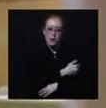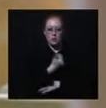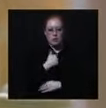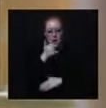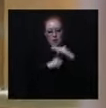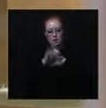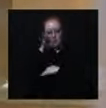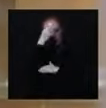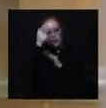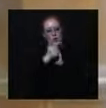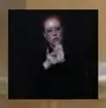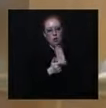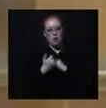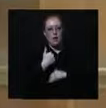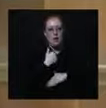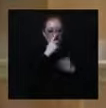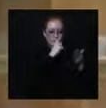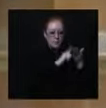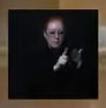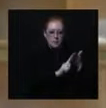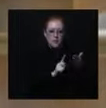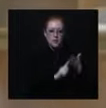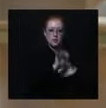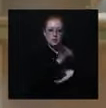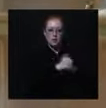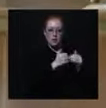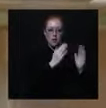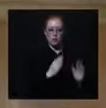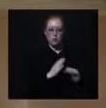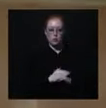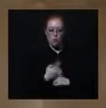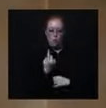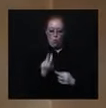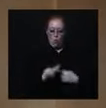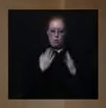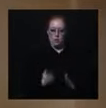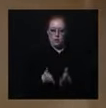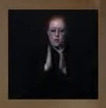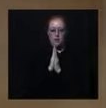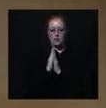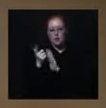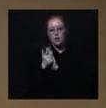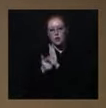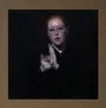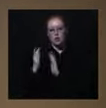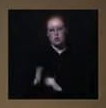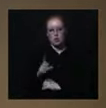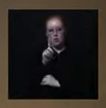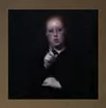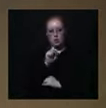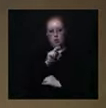and conducted an on-site investigation of the Kaufman house. One resident then asked an attorney of DRC for help, saying,